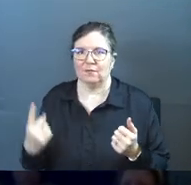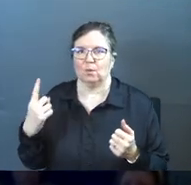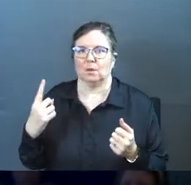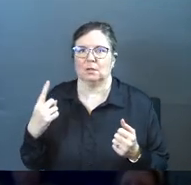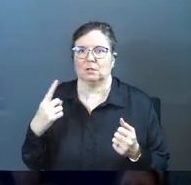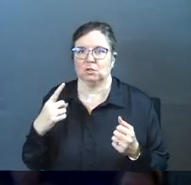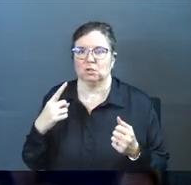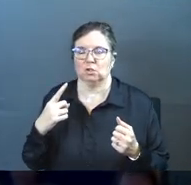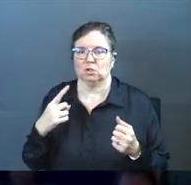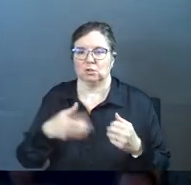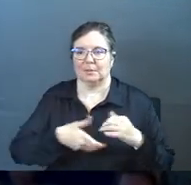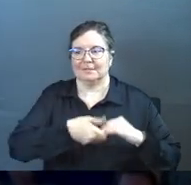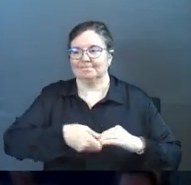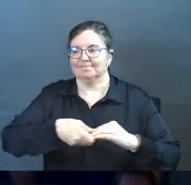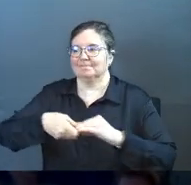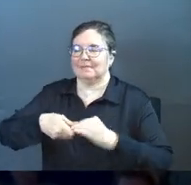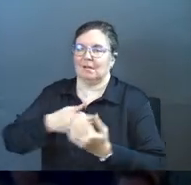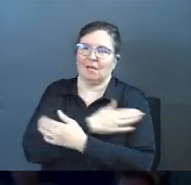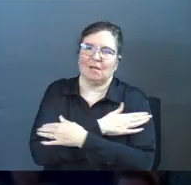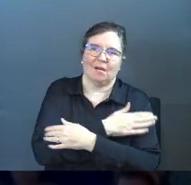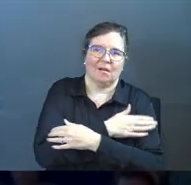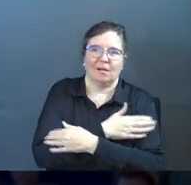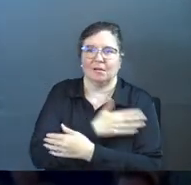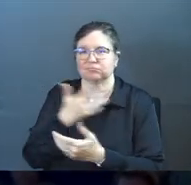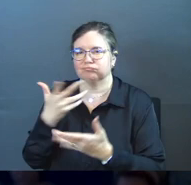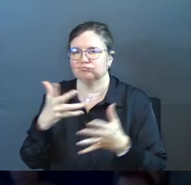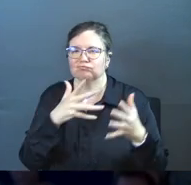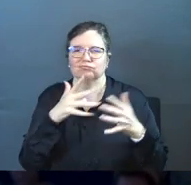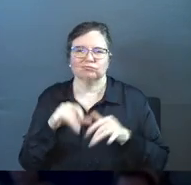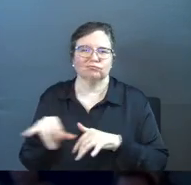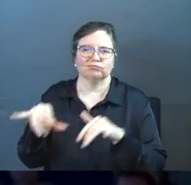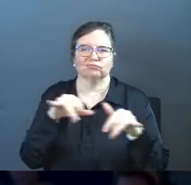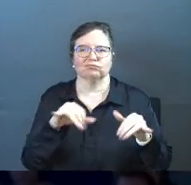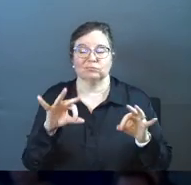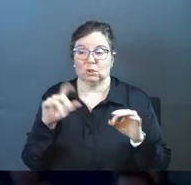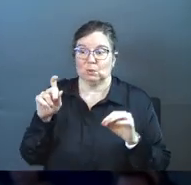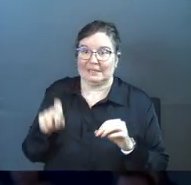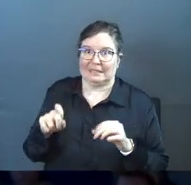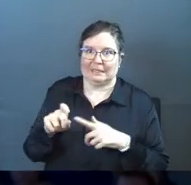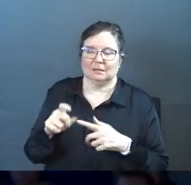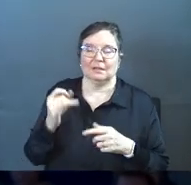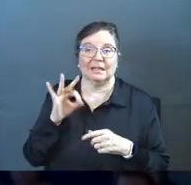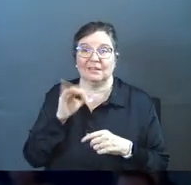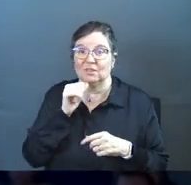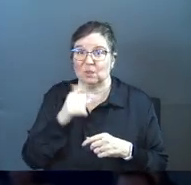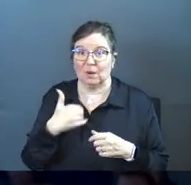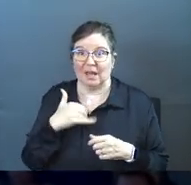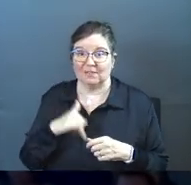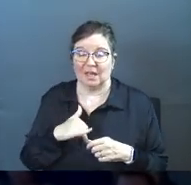everybody to be shaking hands and hugging and everybody on the same page. That's what you need. And